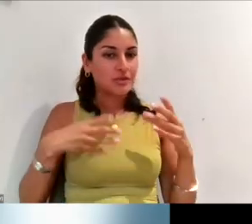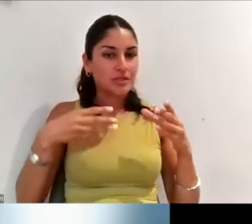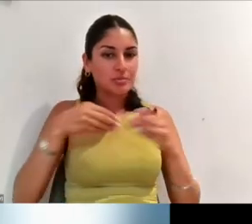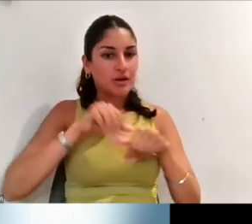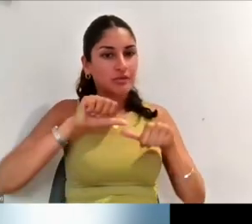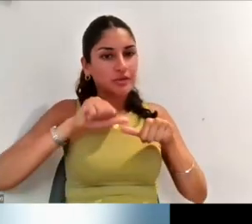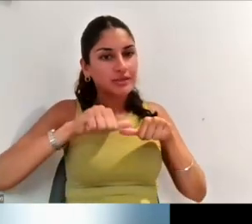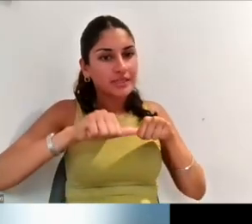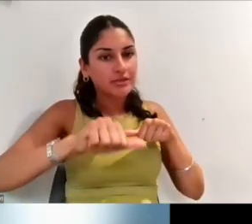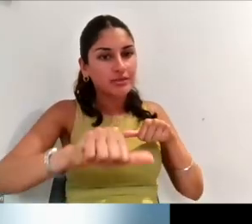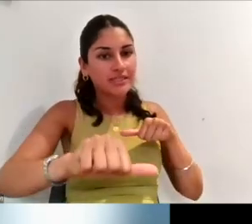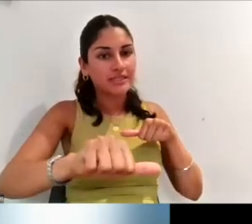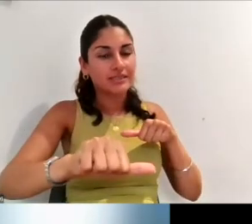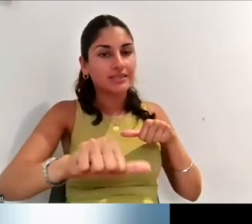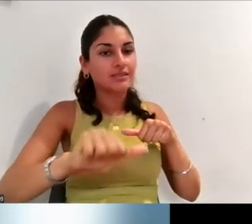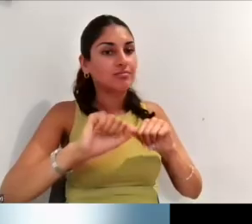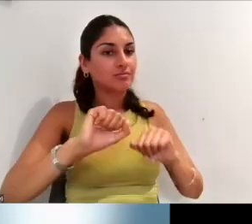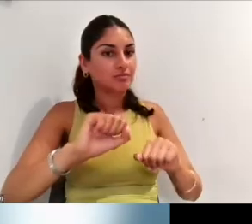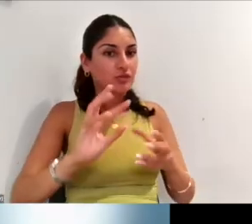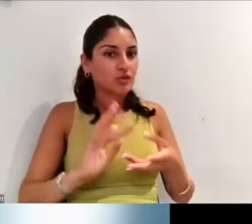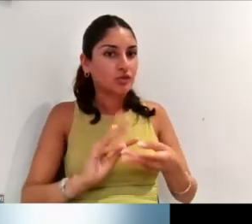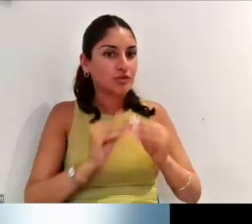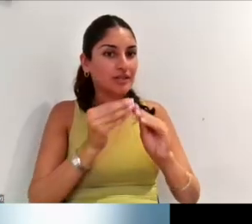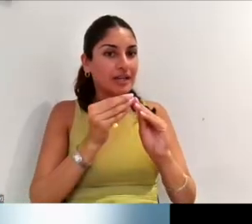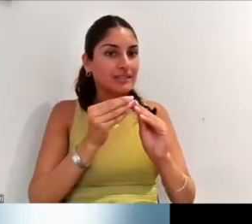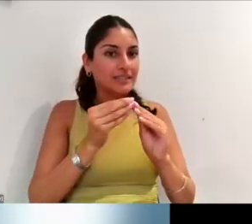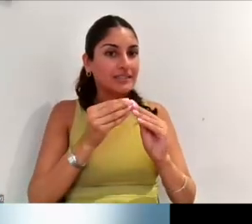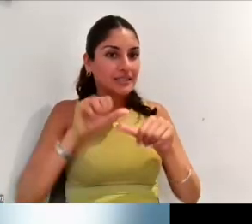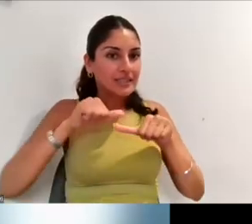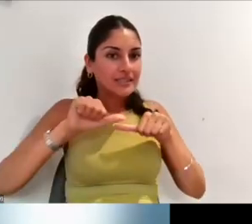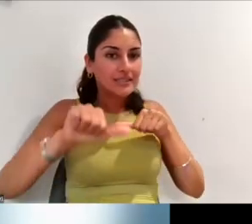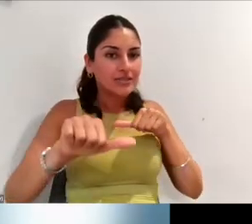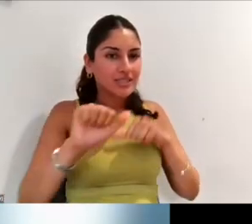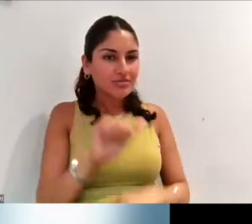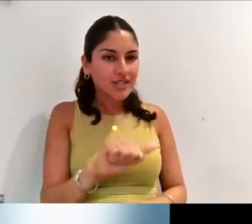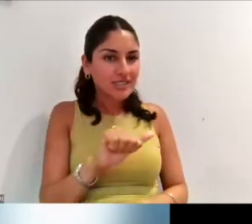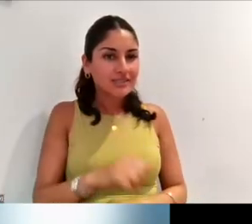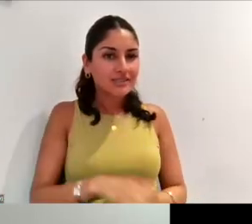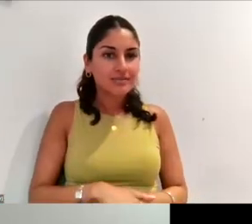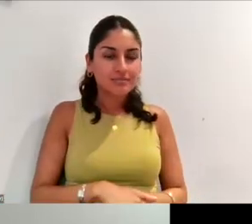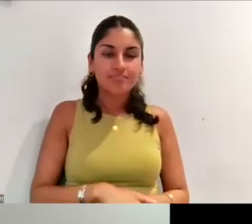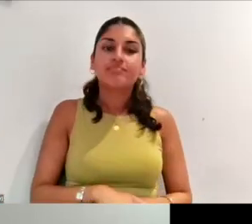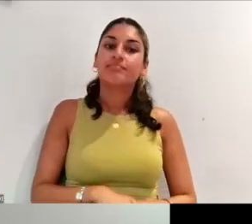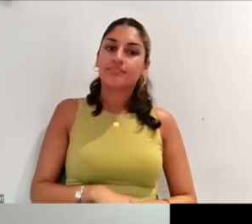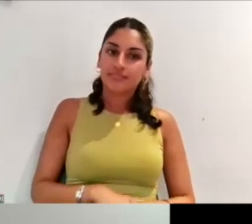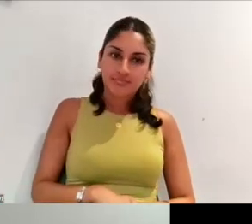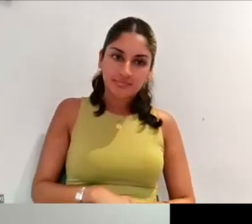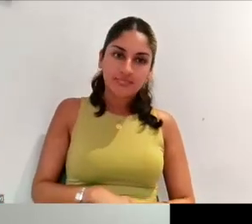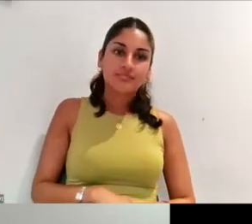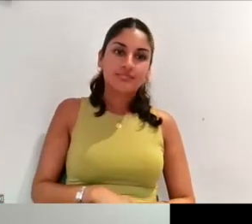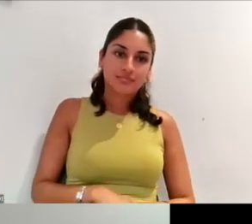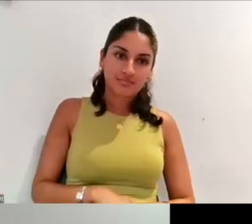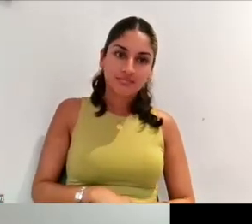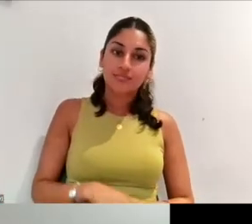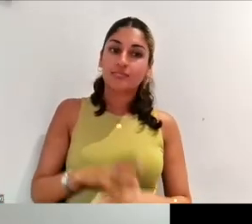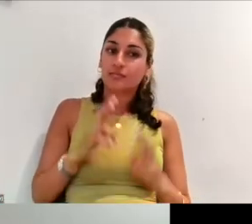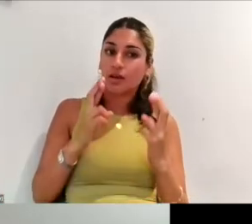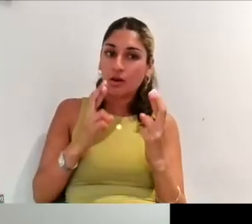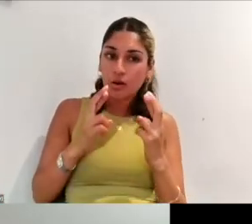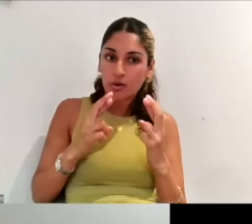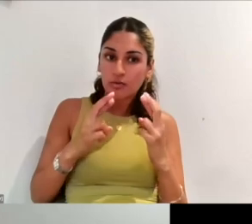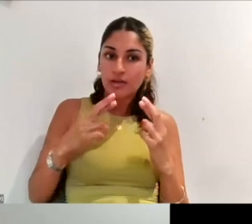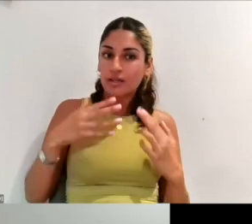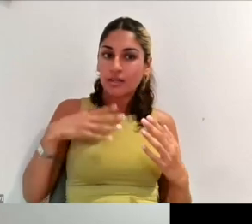that you're still putting to in the process of putting together, right? Yeah, I mean, I hopefully want to